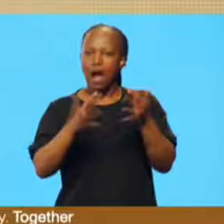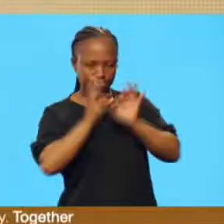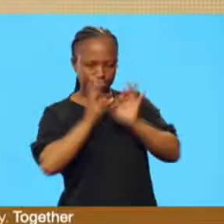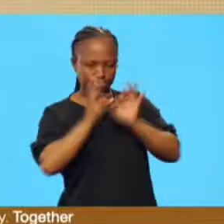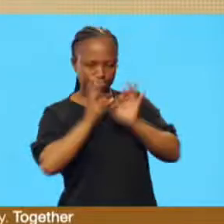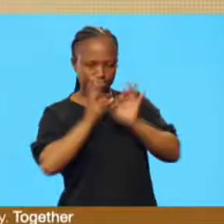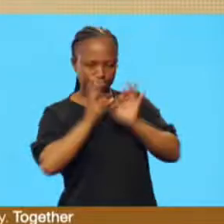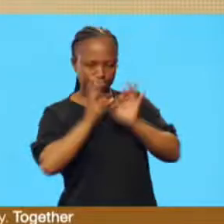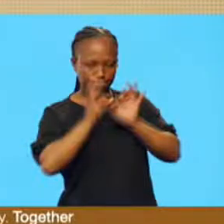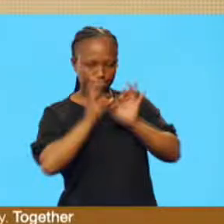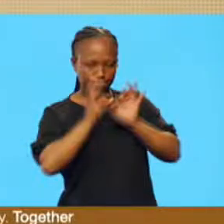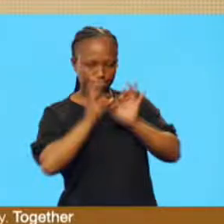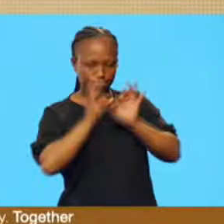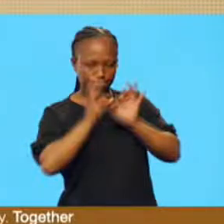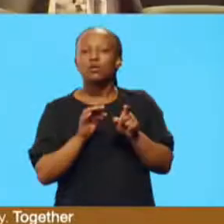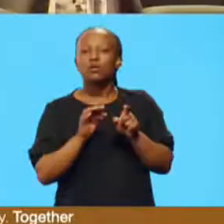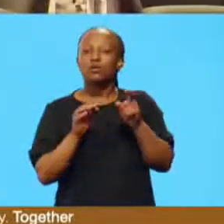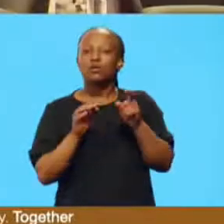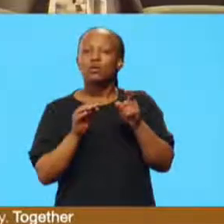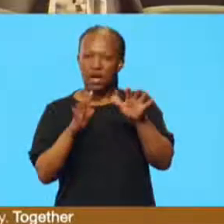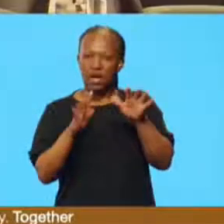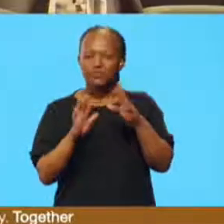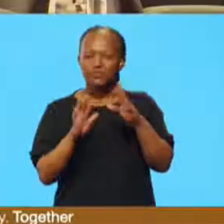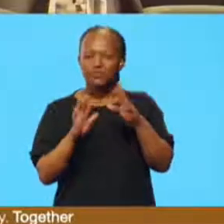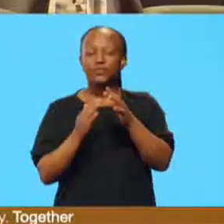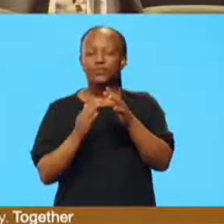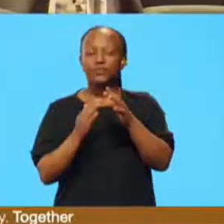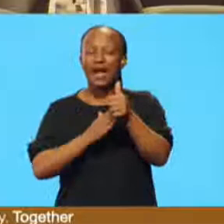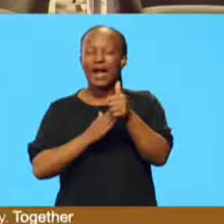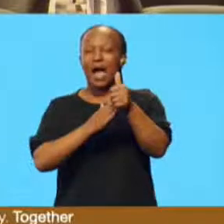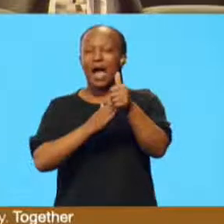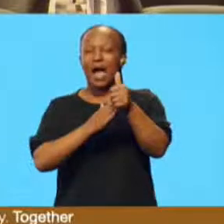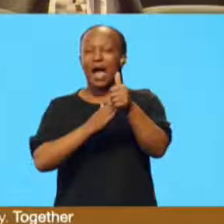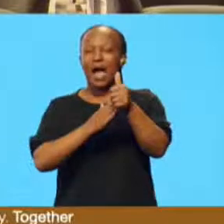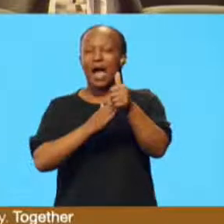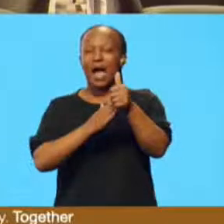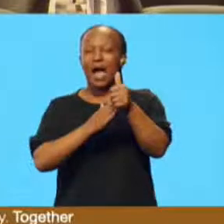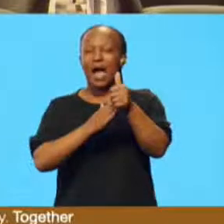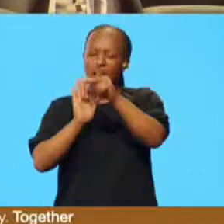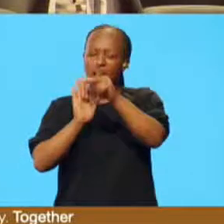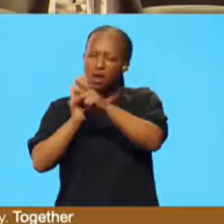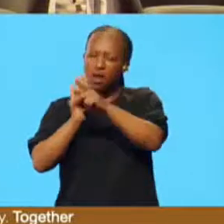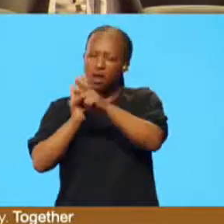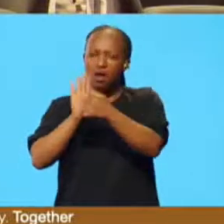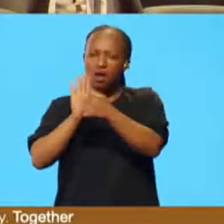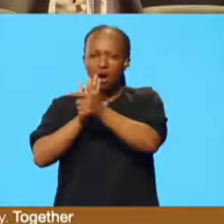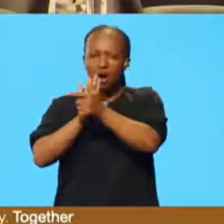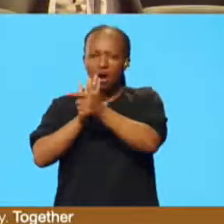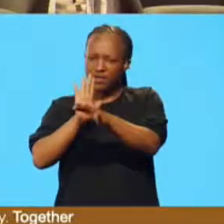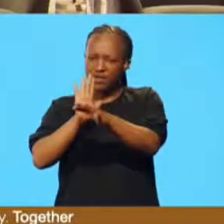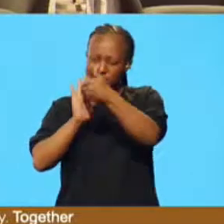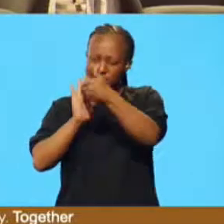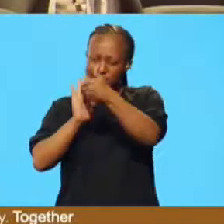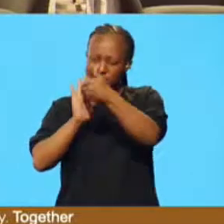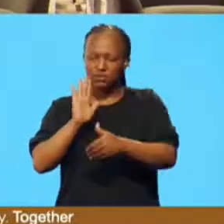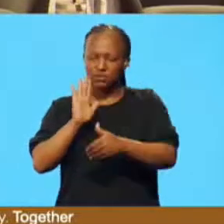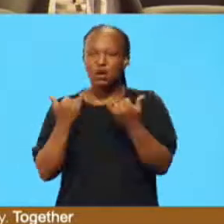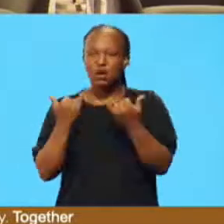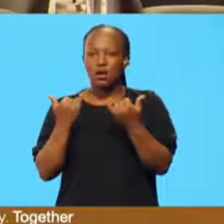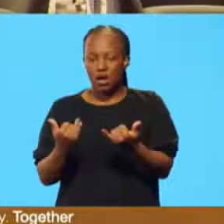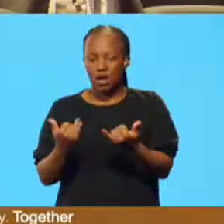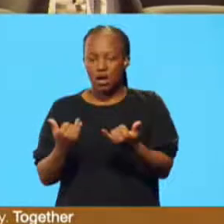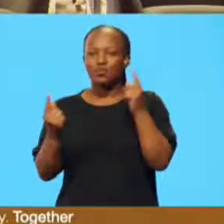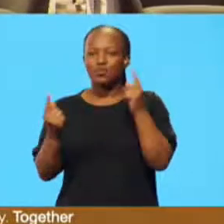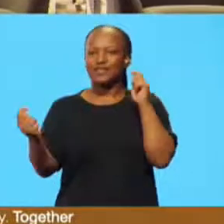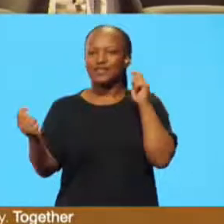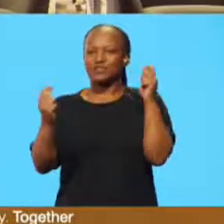we are guided by those list of legislation that I have alluded to. So now we are doing transformation